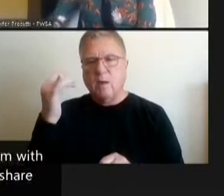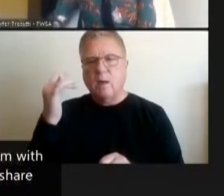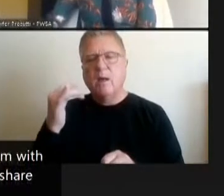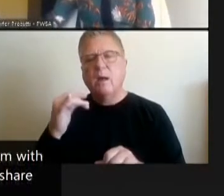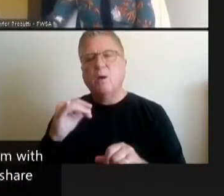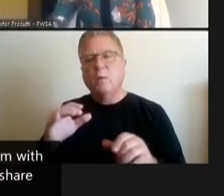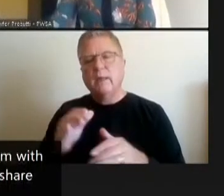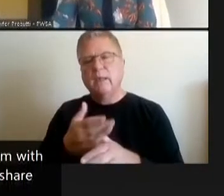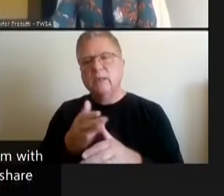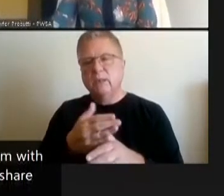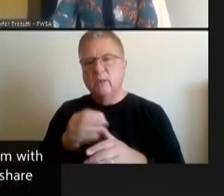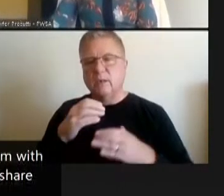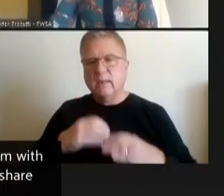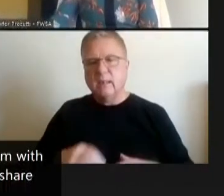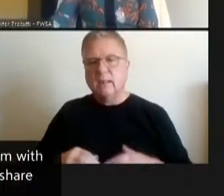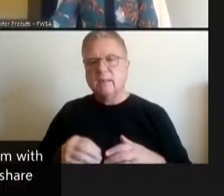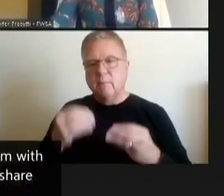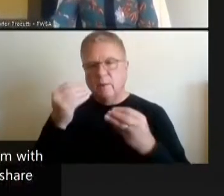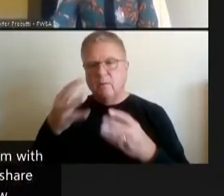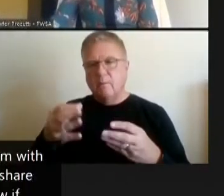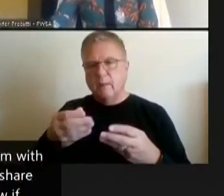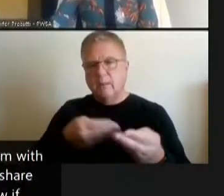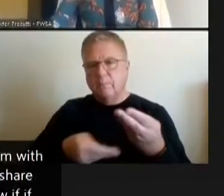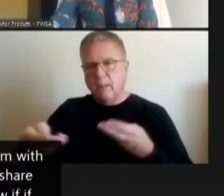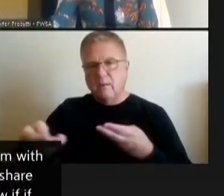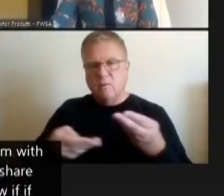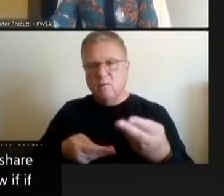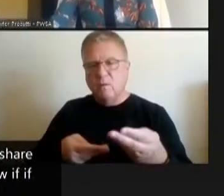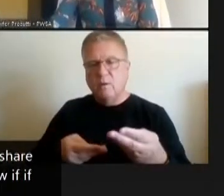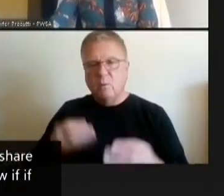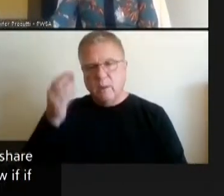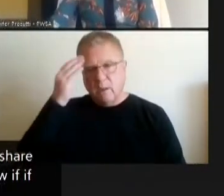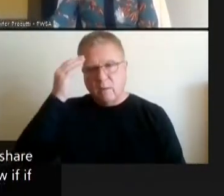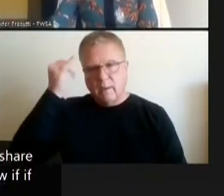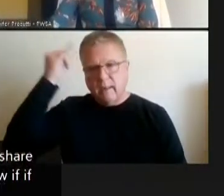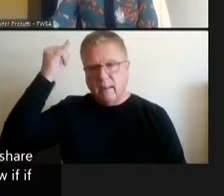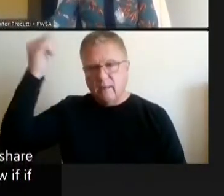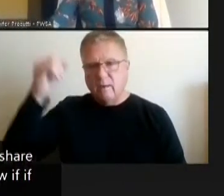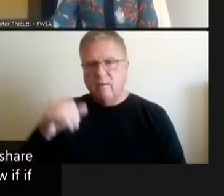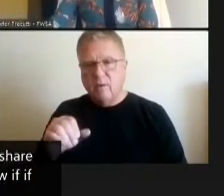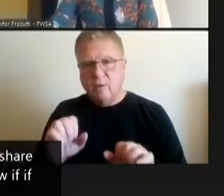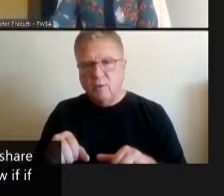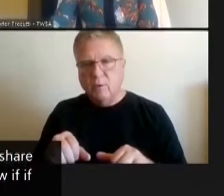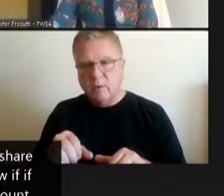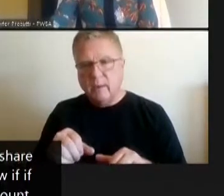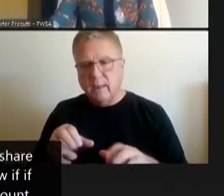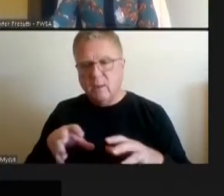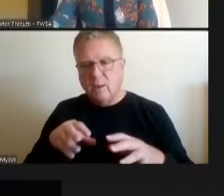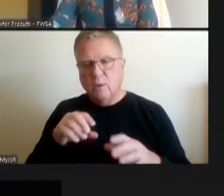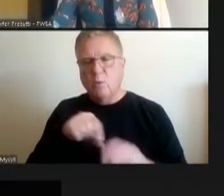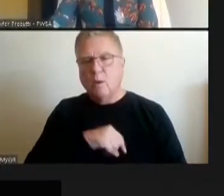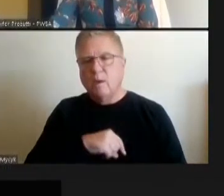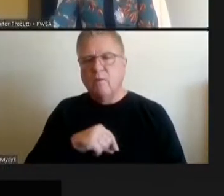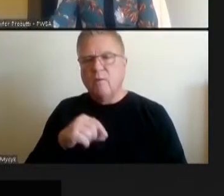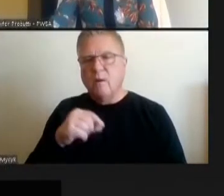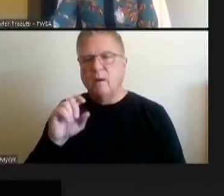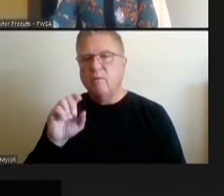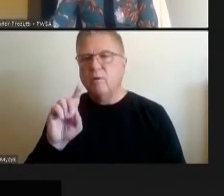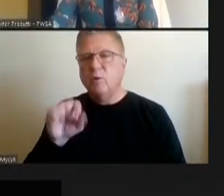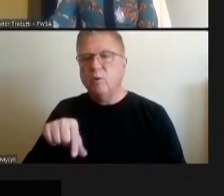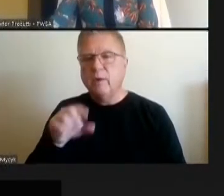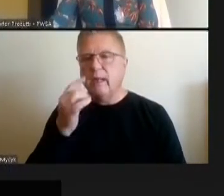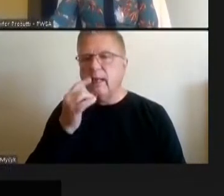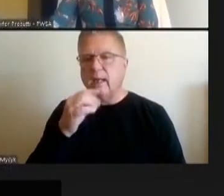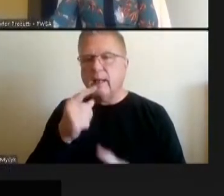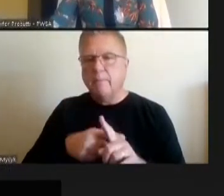to cross-enroll. So we know if you're eligible for Duquesne Light's monthly discount program, you're eligible for